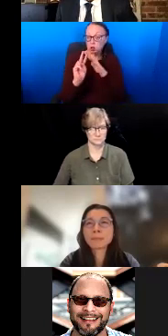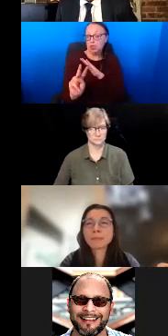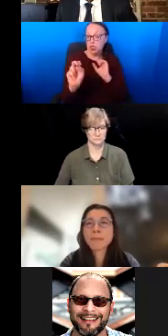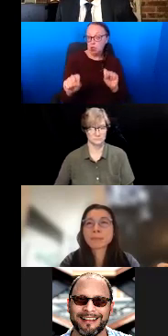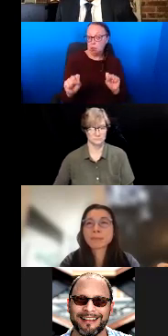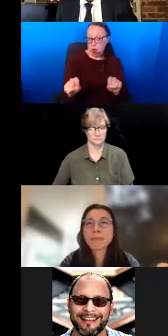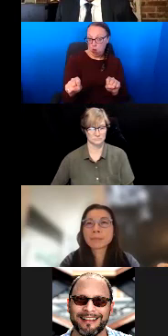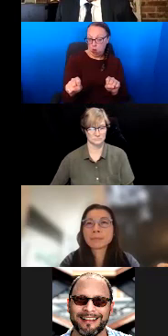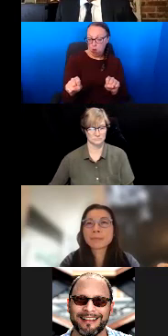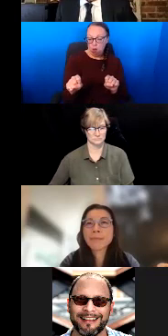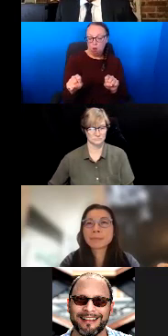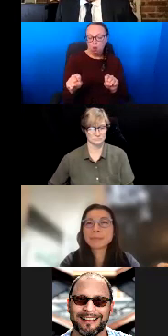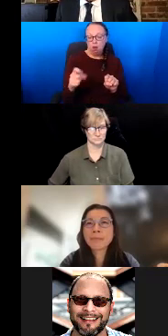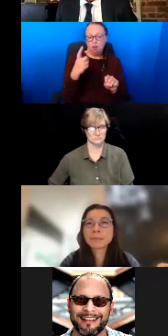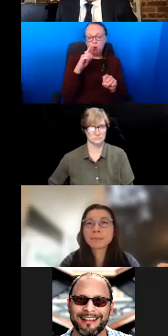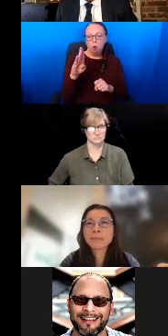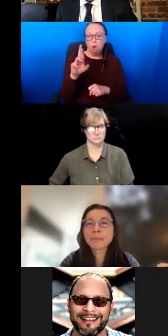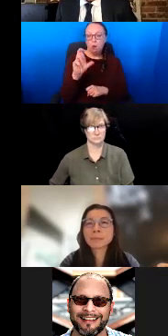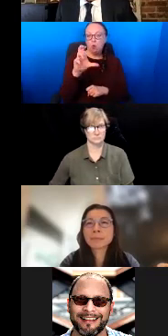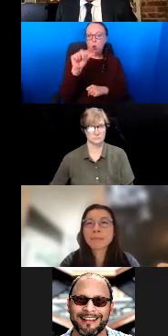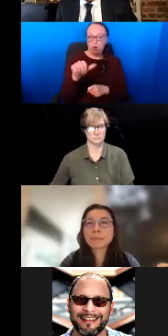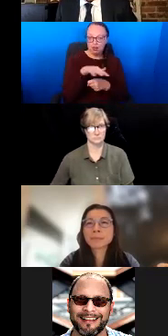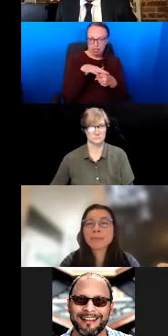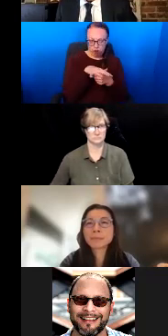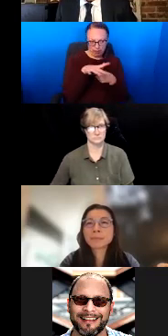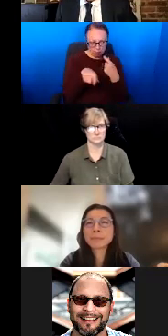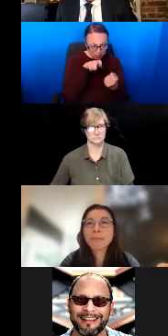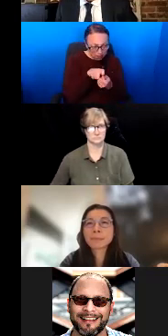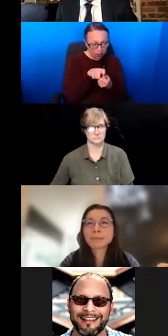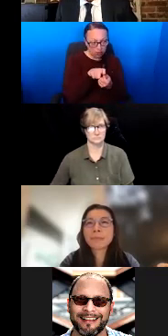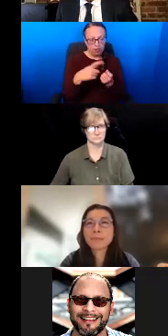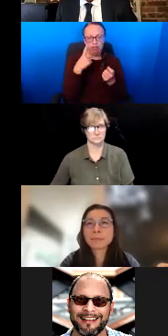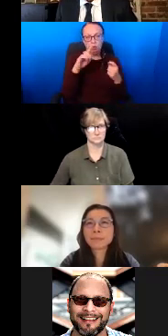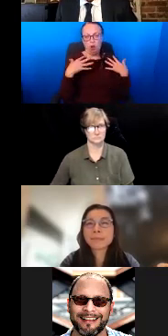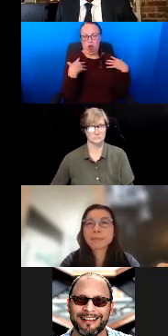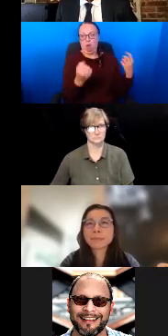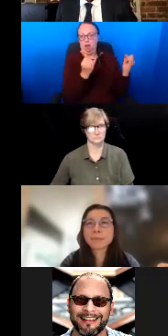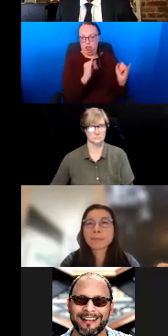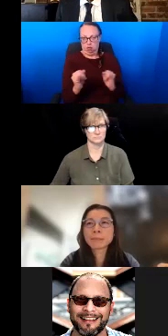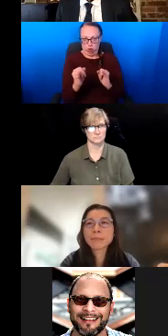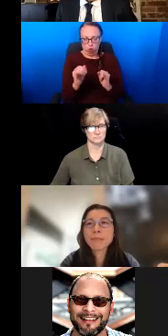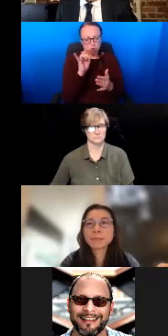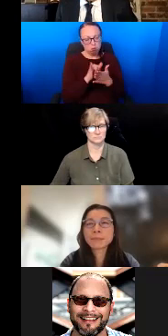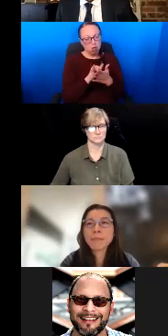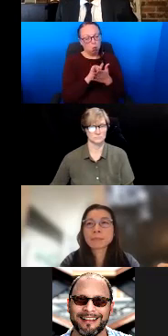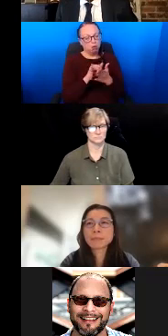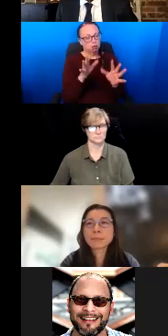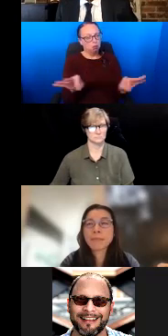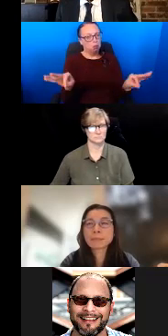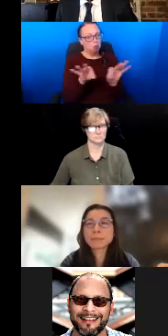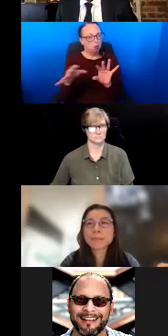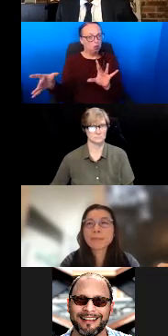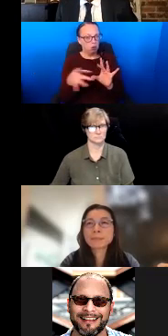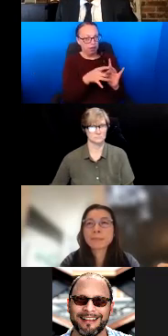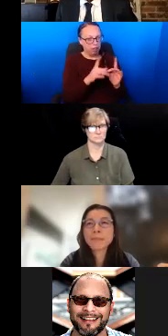of in Broca's area in particular, in healthy individuals, was predictive and relevant for